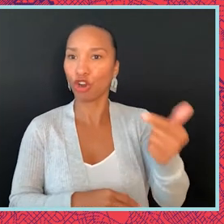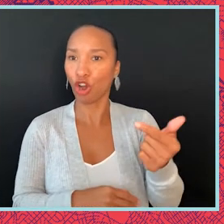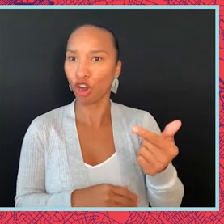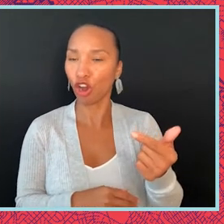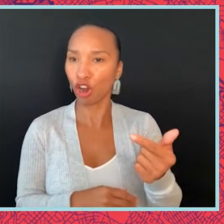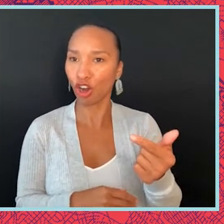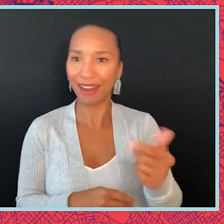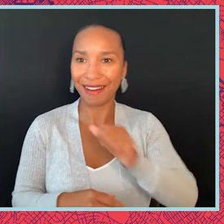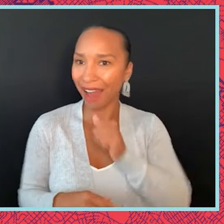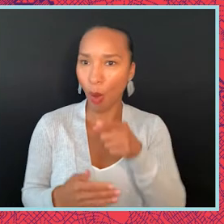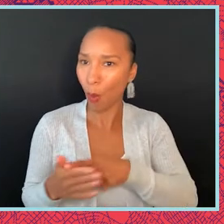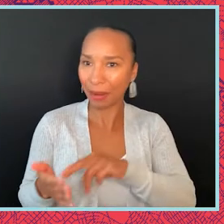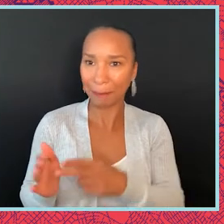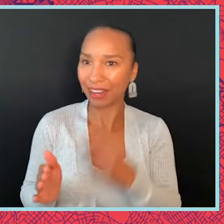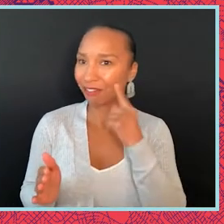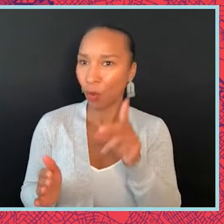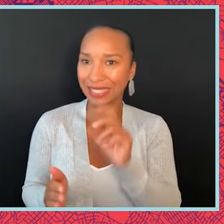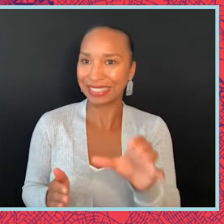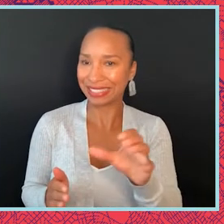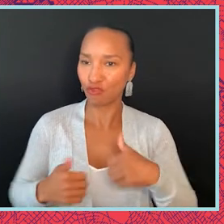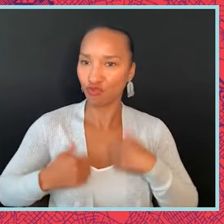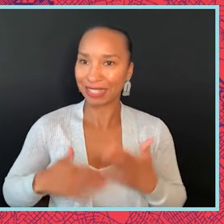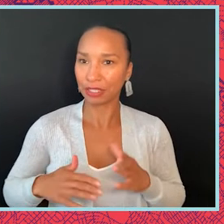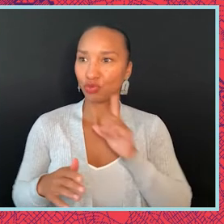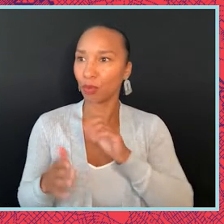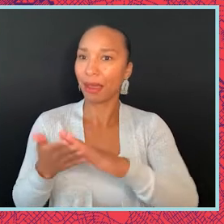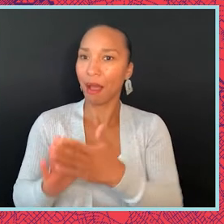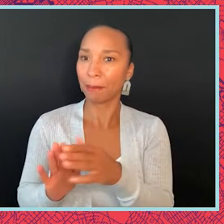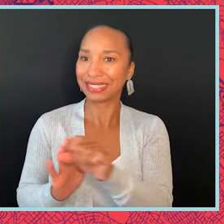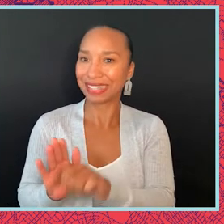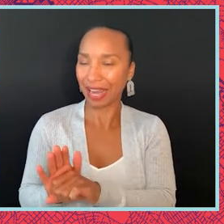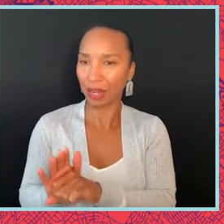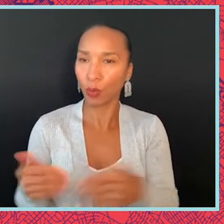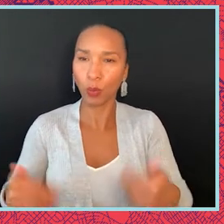National Guard rather than what it meant for D.C. residents to just be a state.